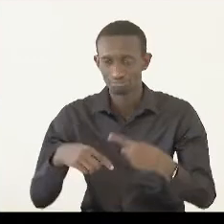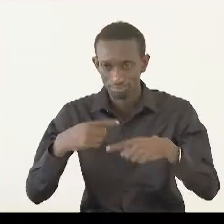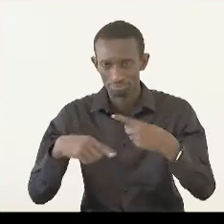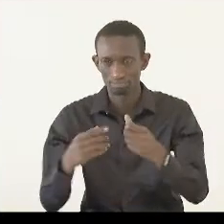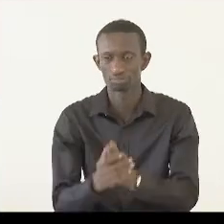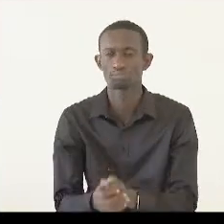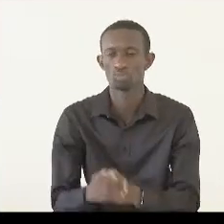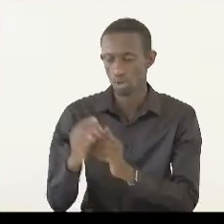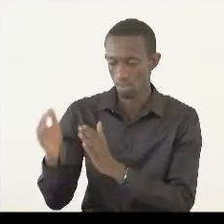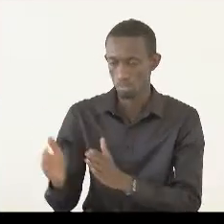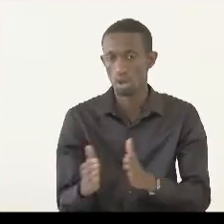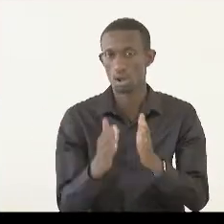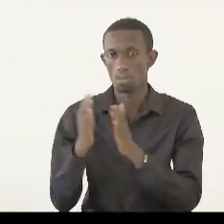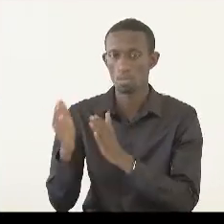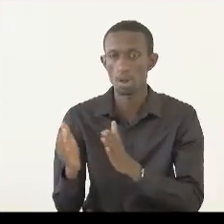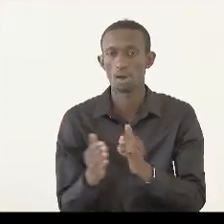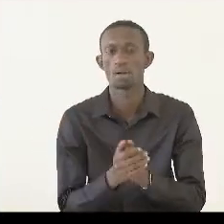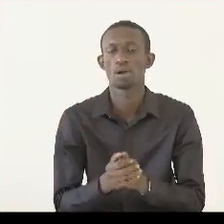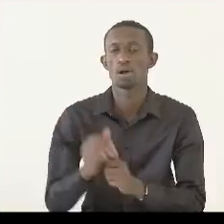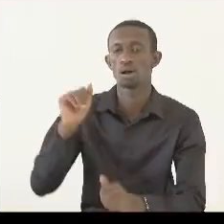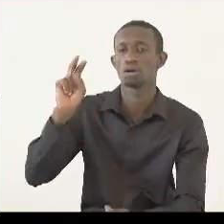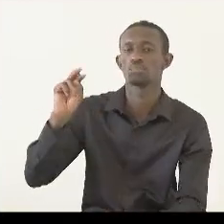straight to the preparation methods.